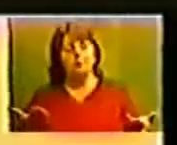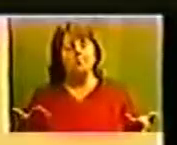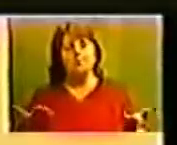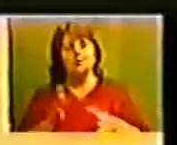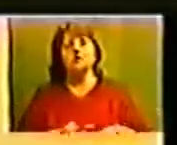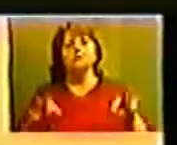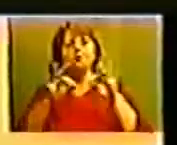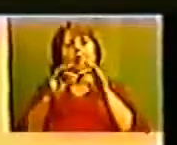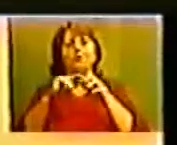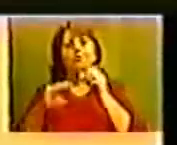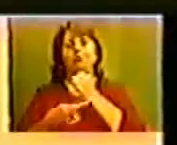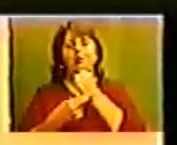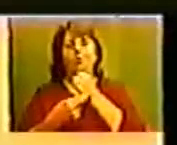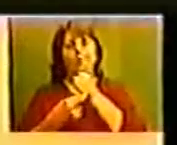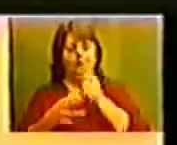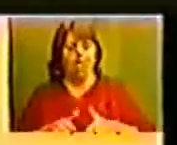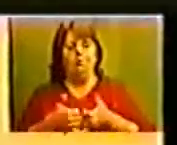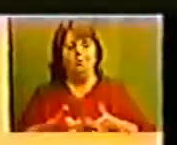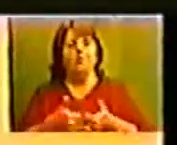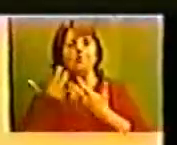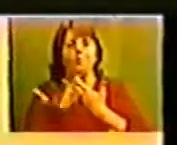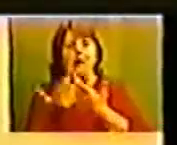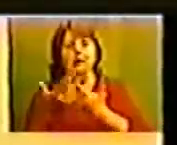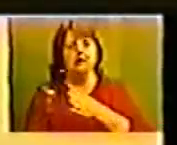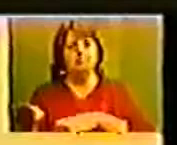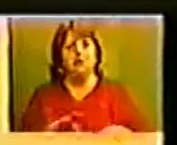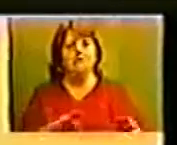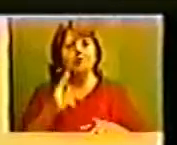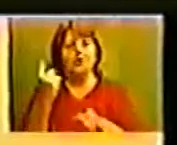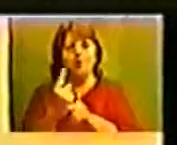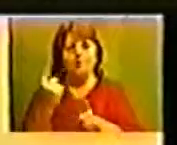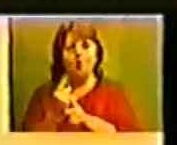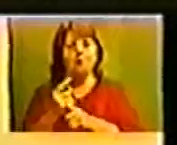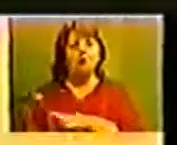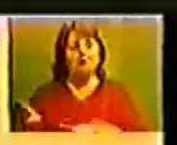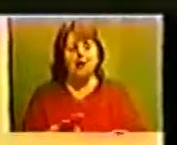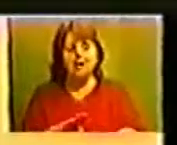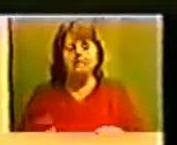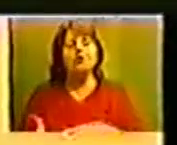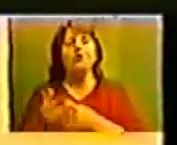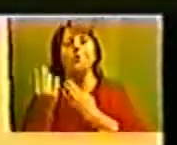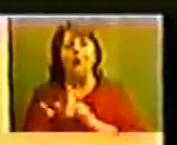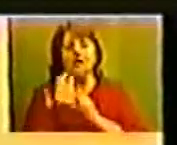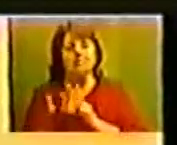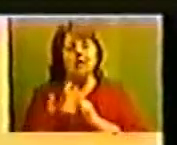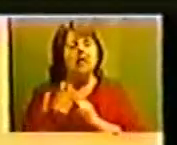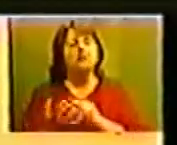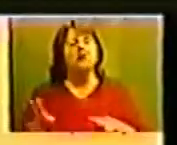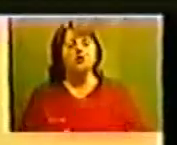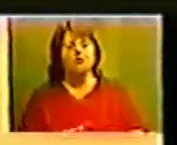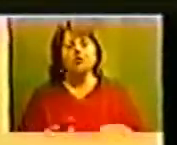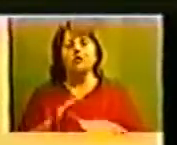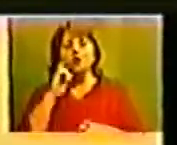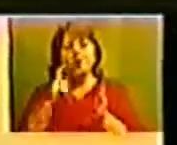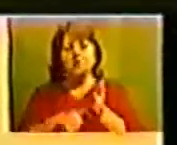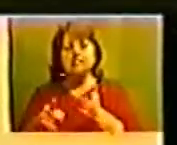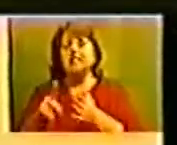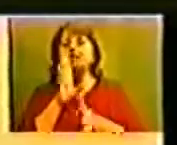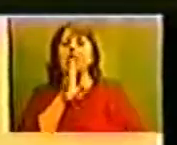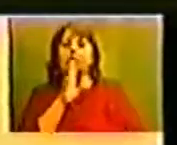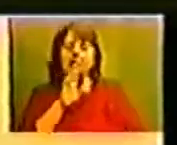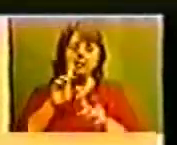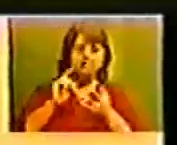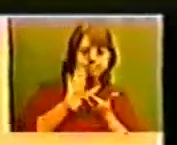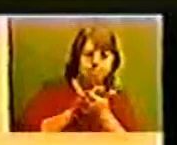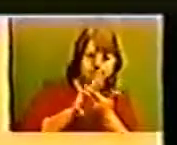It's important to reward waiting behavior. Anytime you notice appropriate behavior, you notice waiting behavior, notice it, comment on